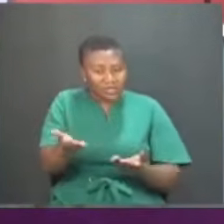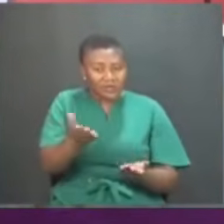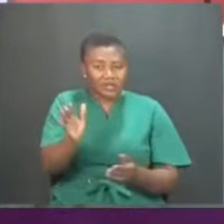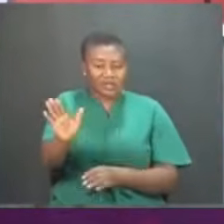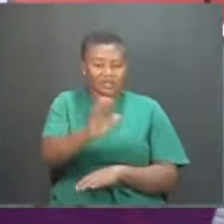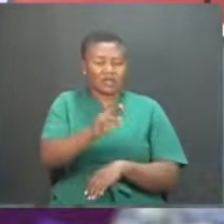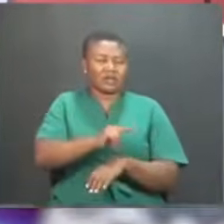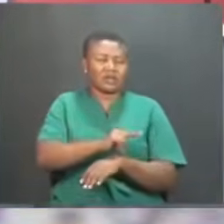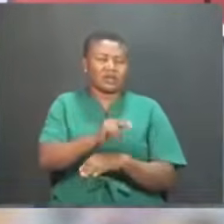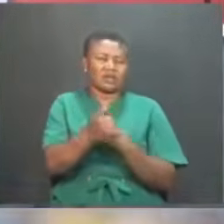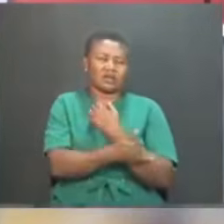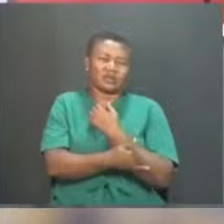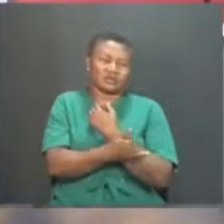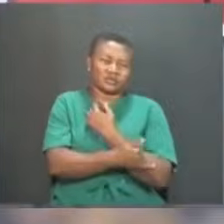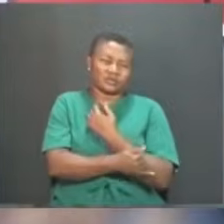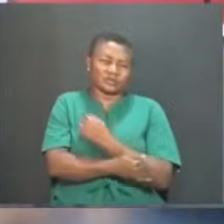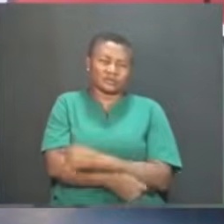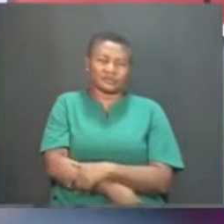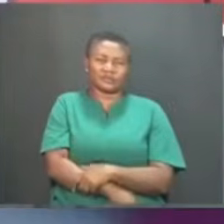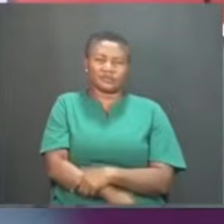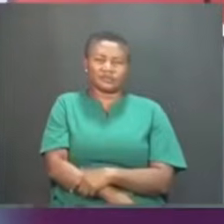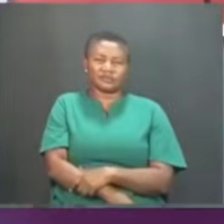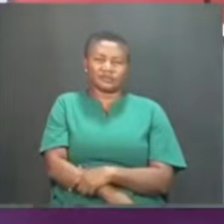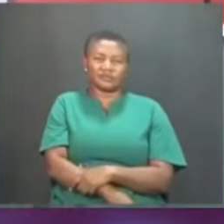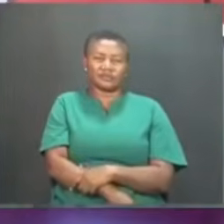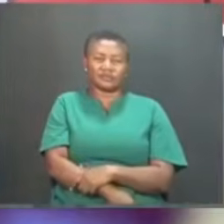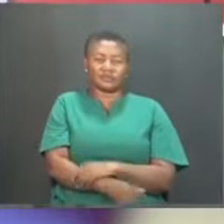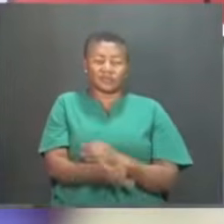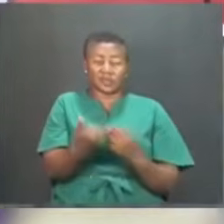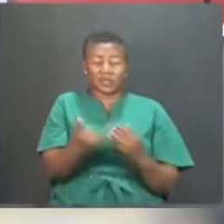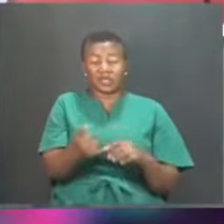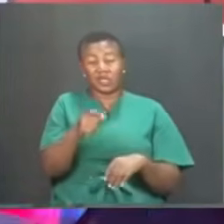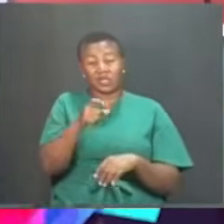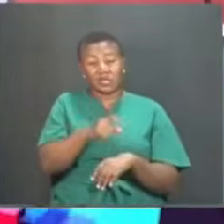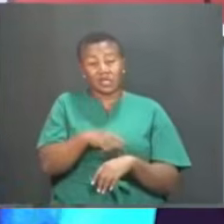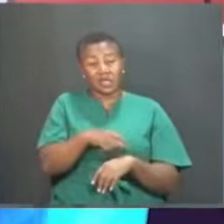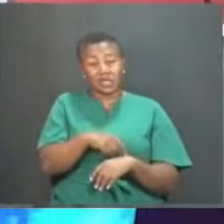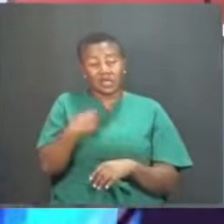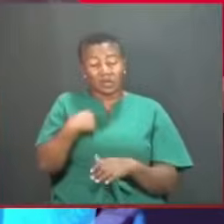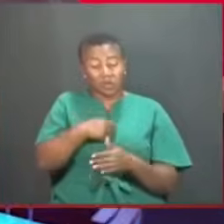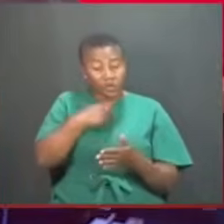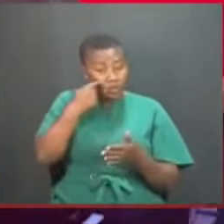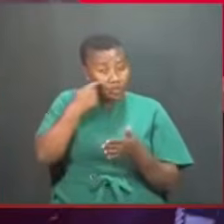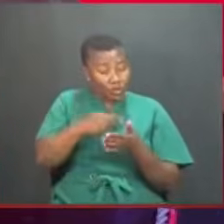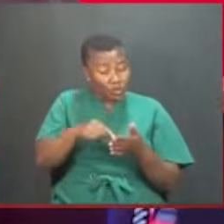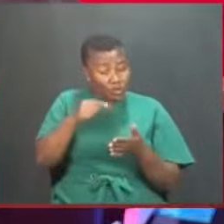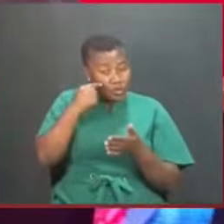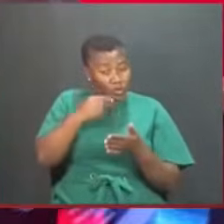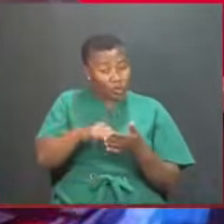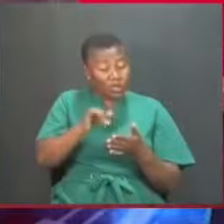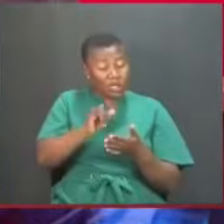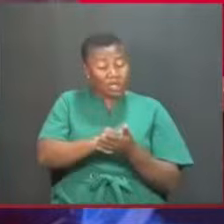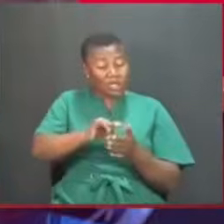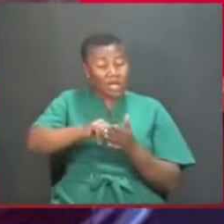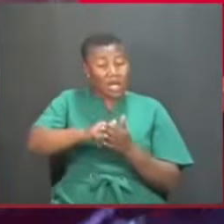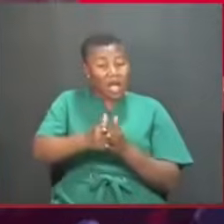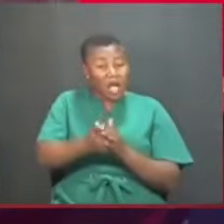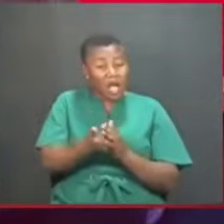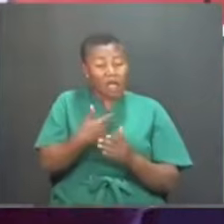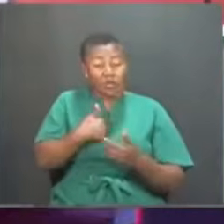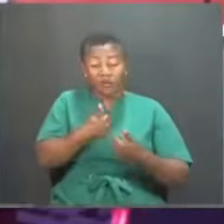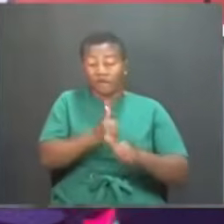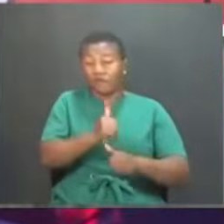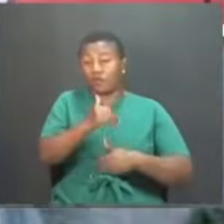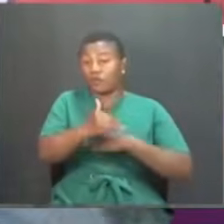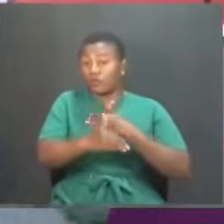country. Mr. Speaker, it is time that we look at our processes. Mr. Speaker,